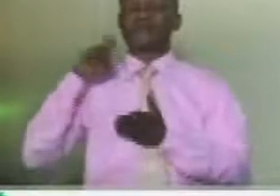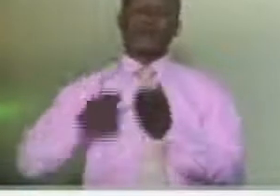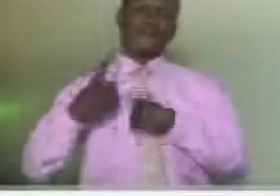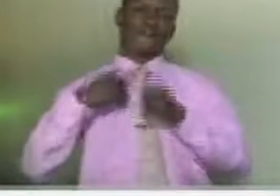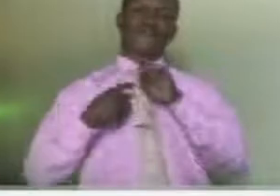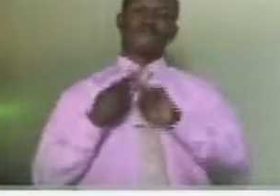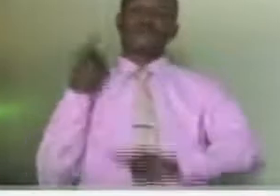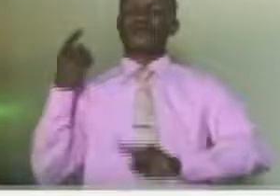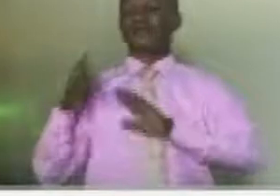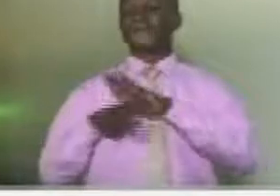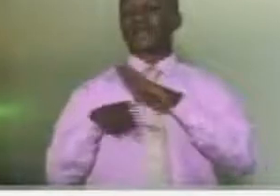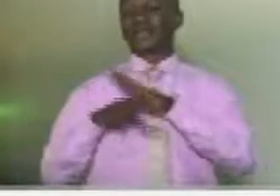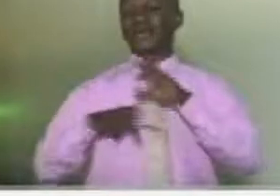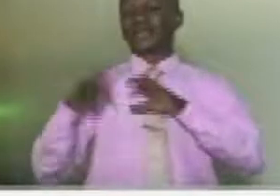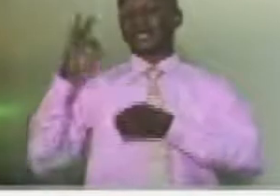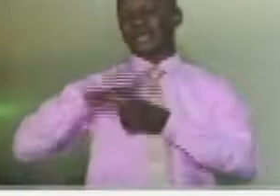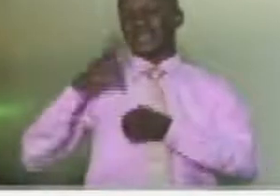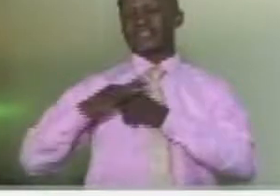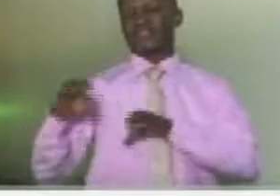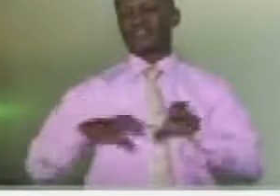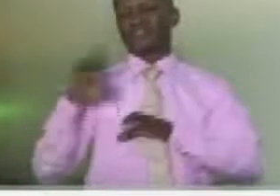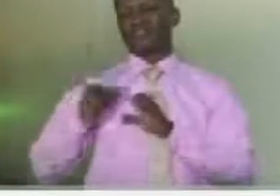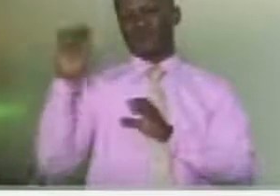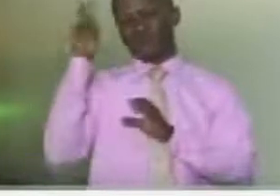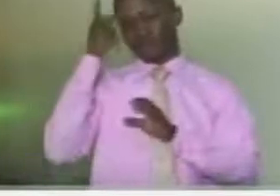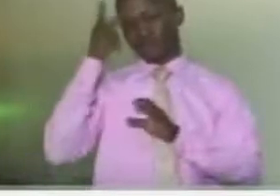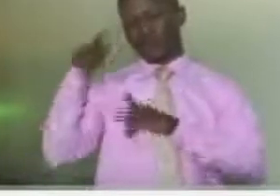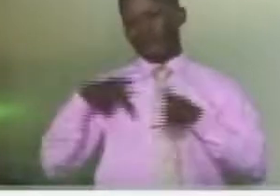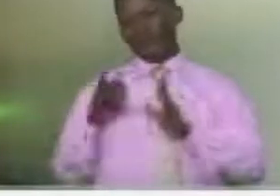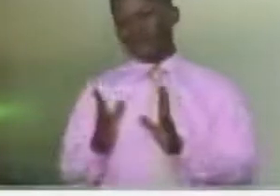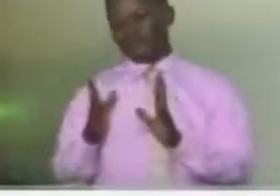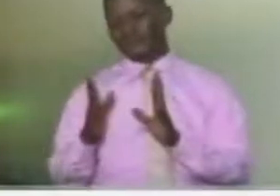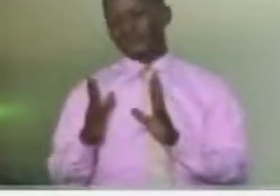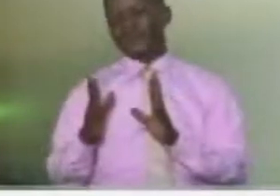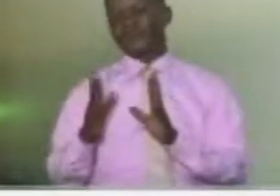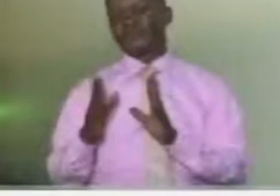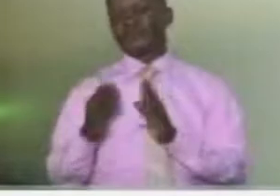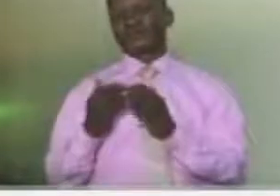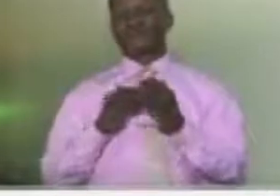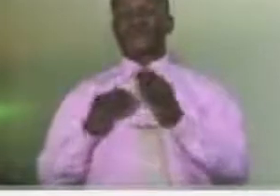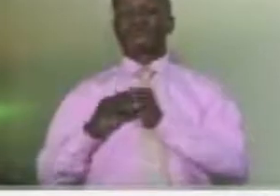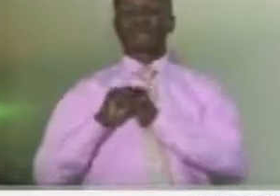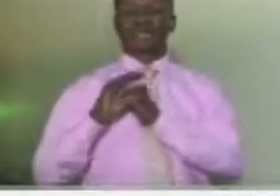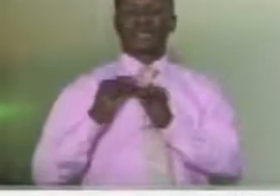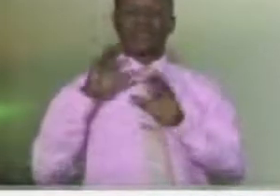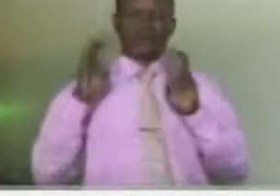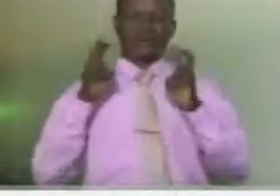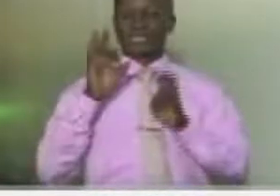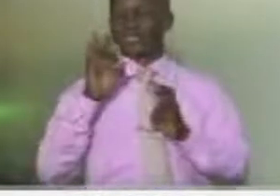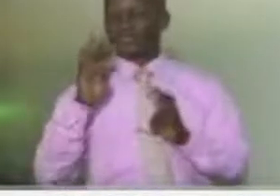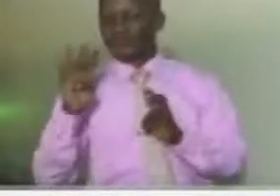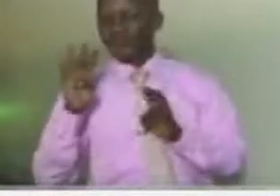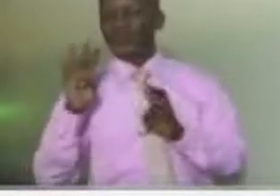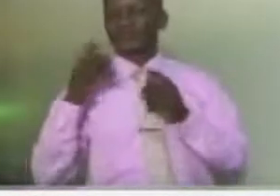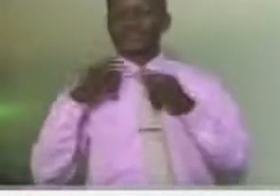valid primaries conducted by the political party. Early commencement of campaigns, Clause 94. The period of